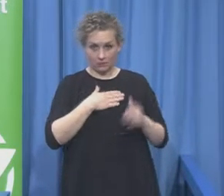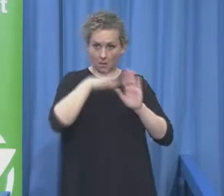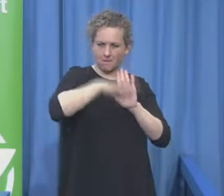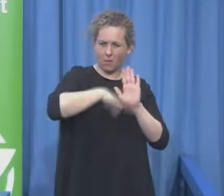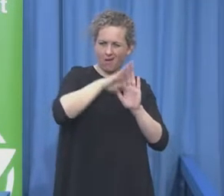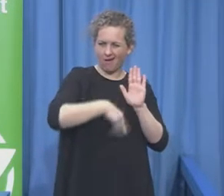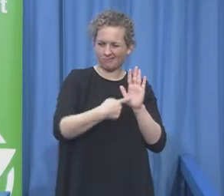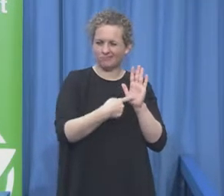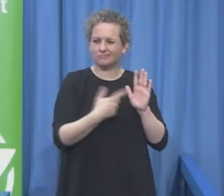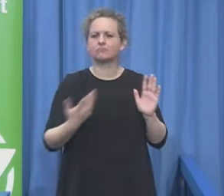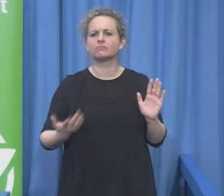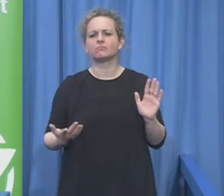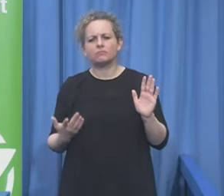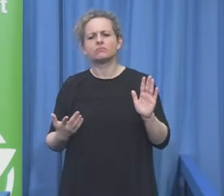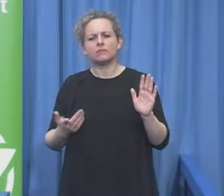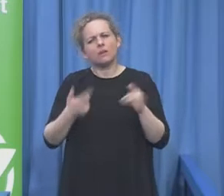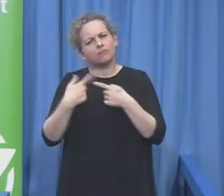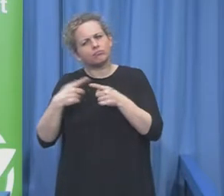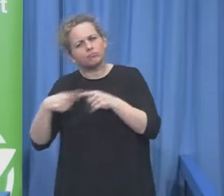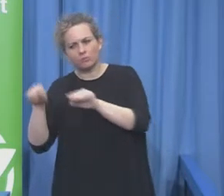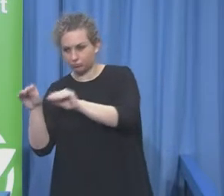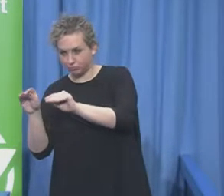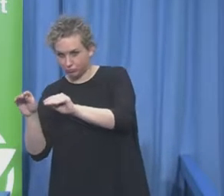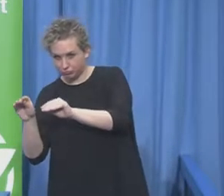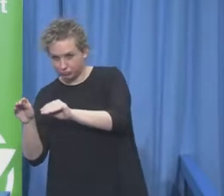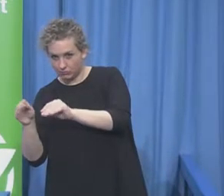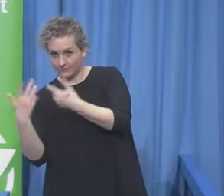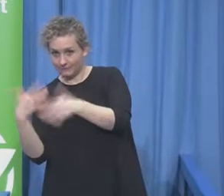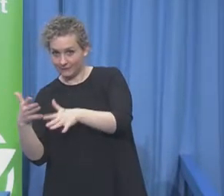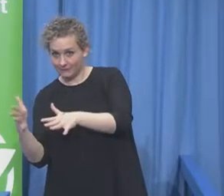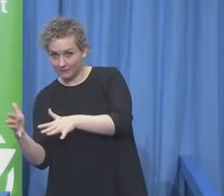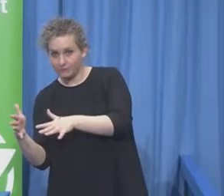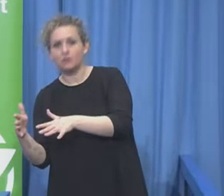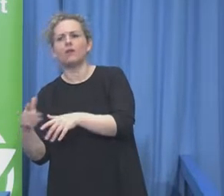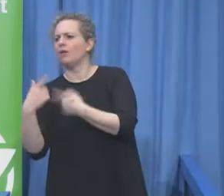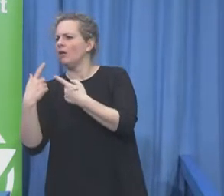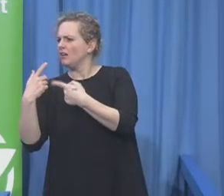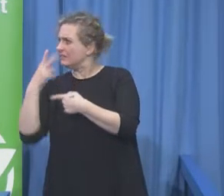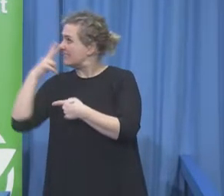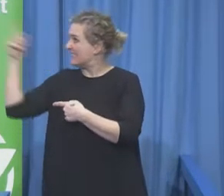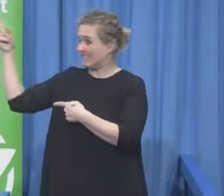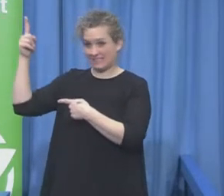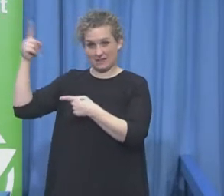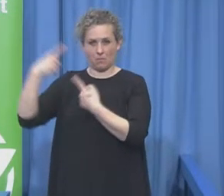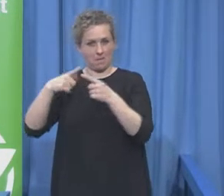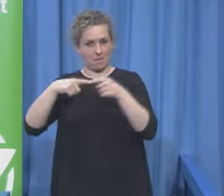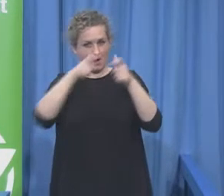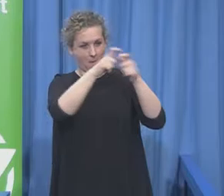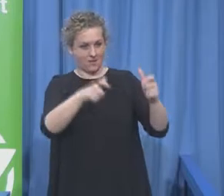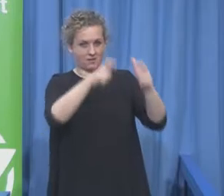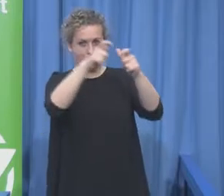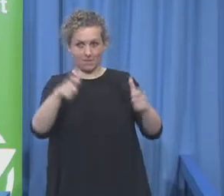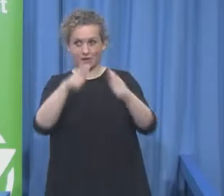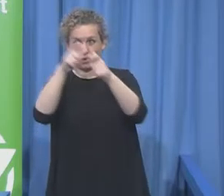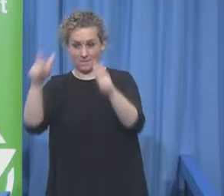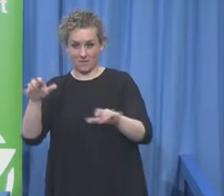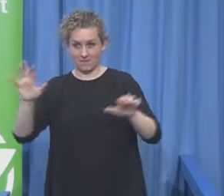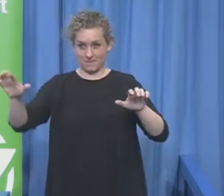Happy to share we have companies who are multinational, national companies. And we started working across the sectors. People never believe